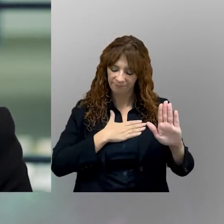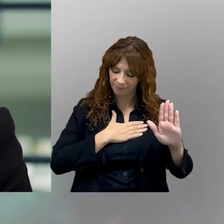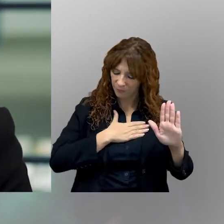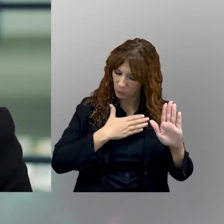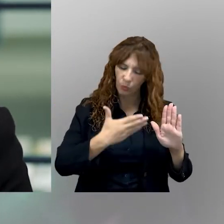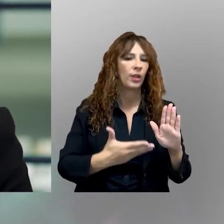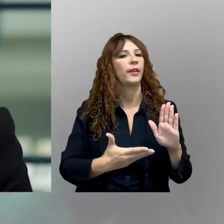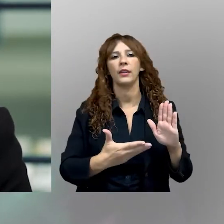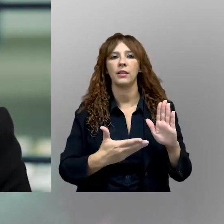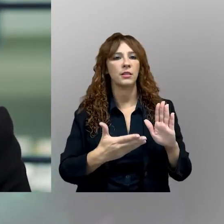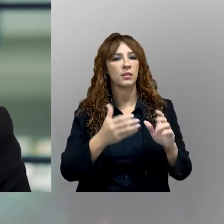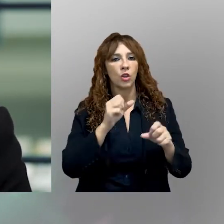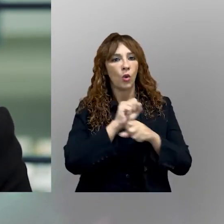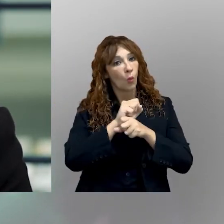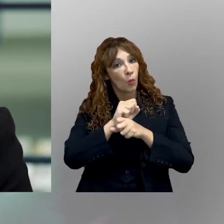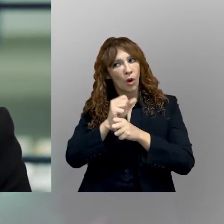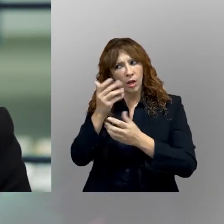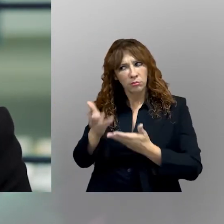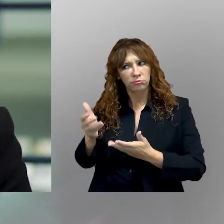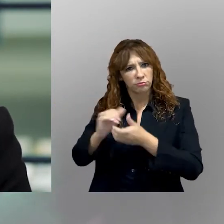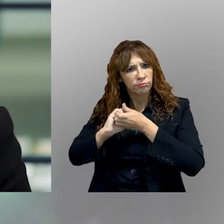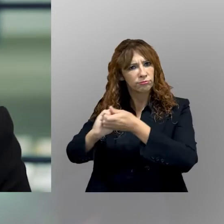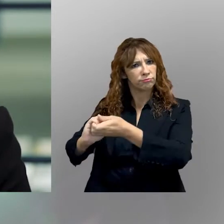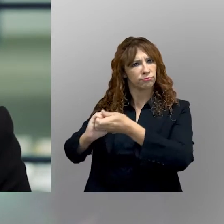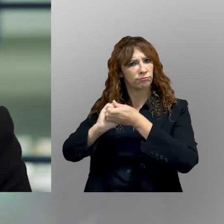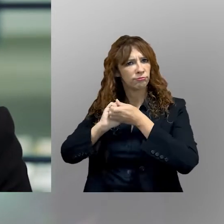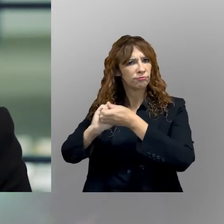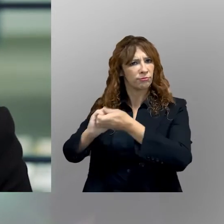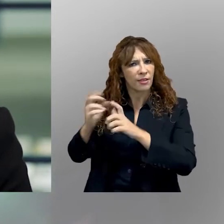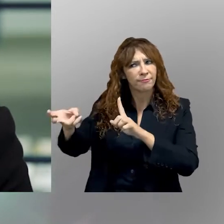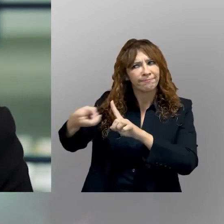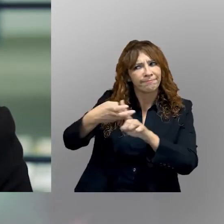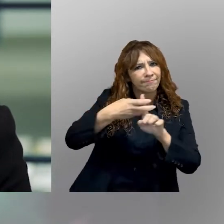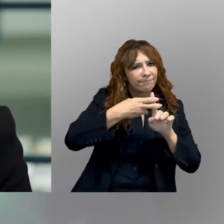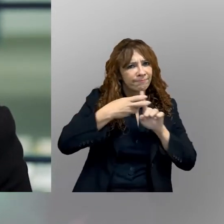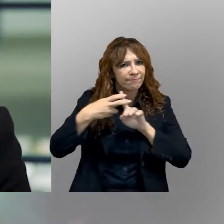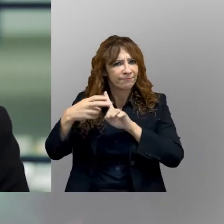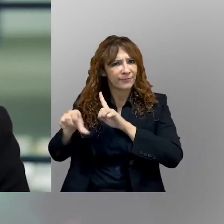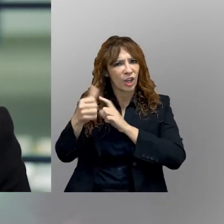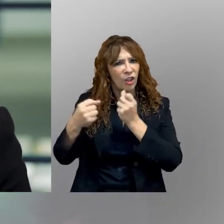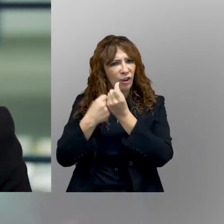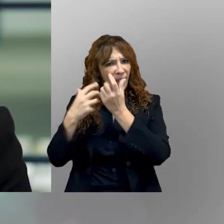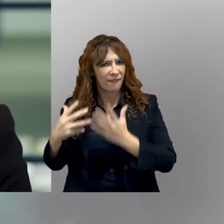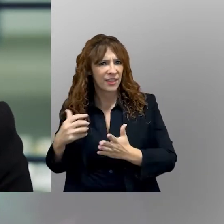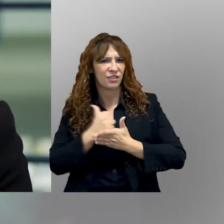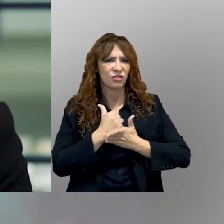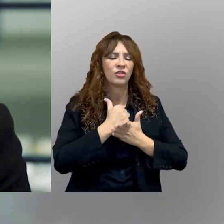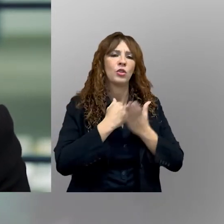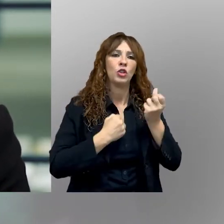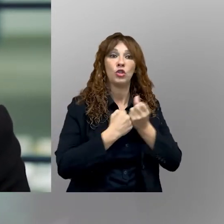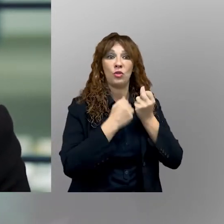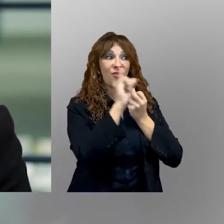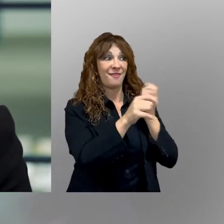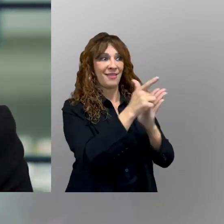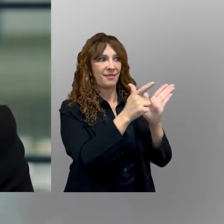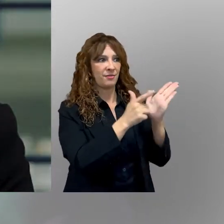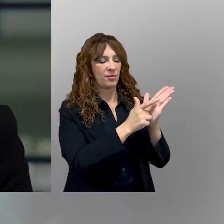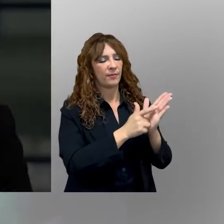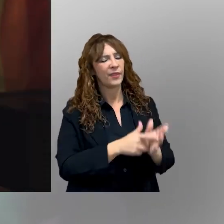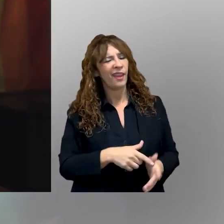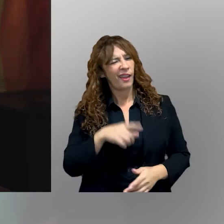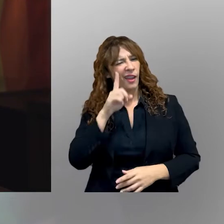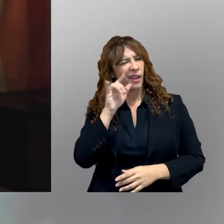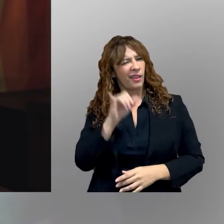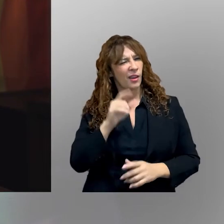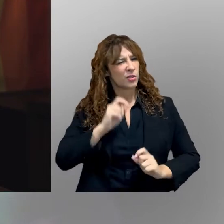expressed our willingness to work with them and to get other advocates to support that legislation.